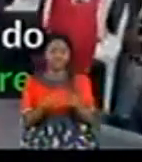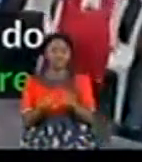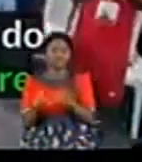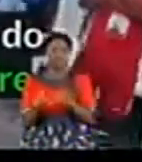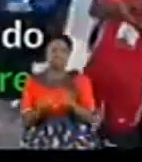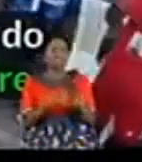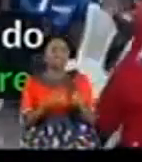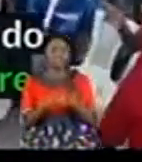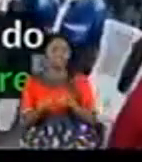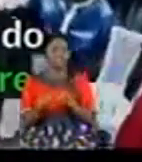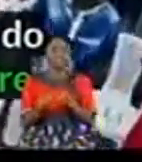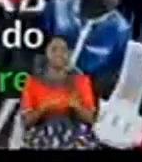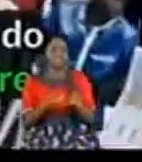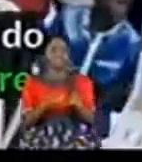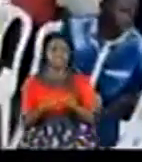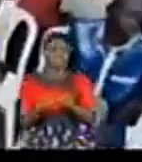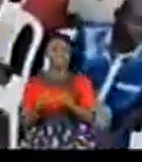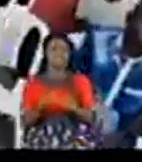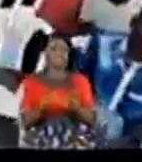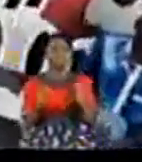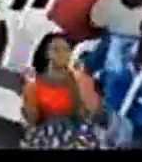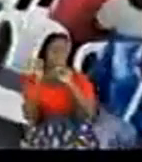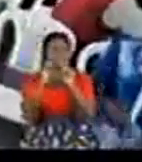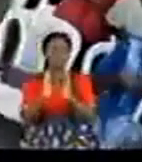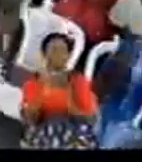canot nothing you